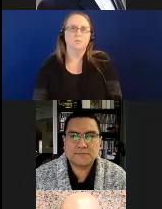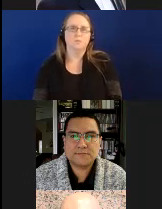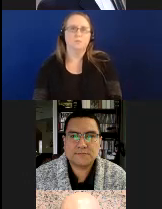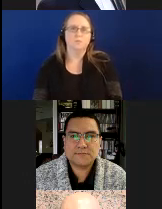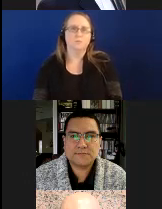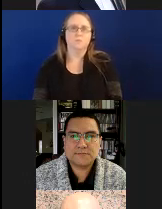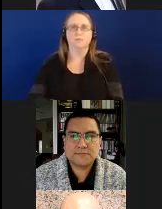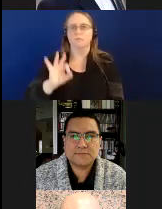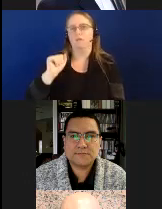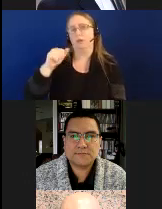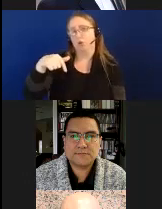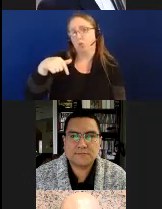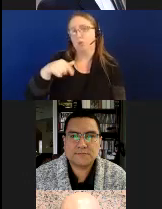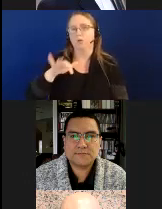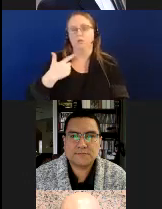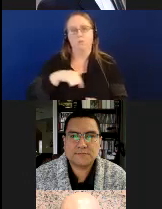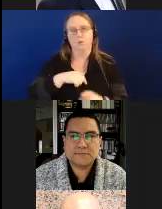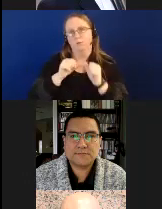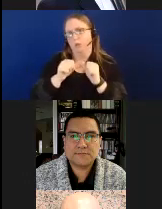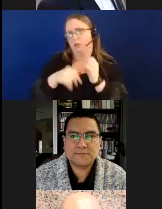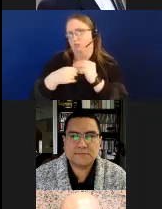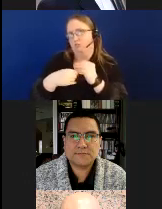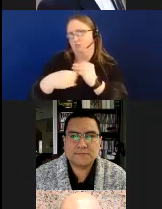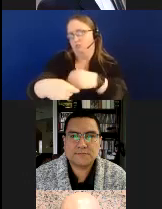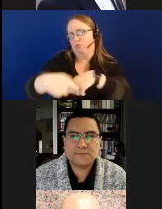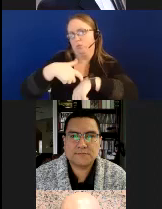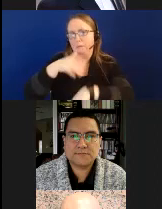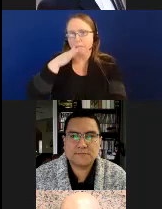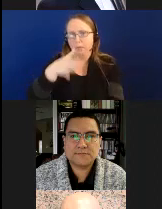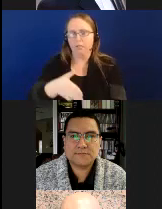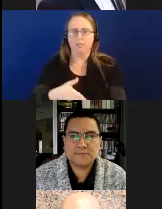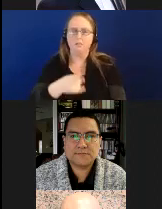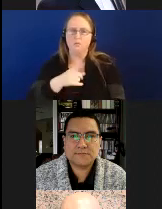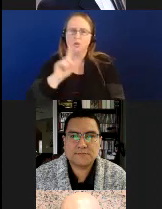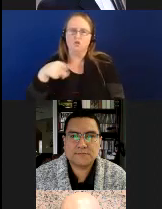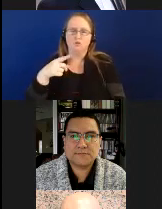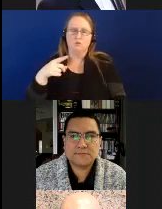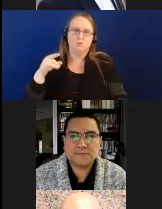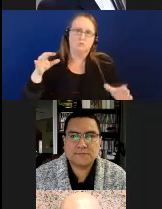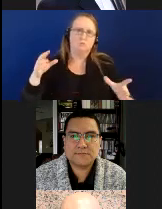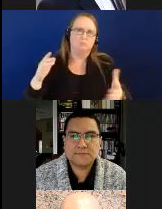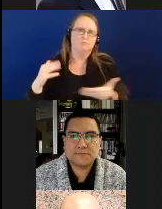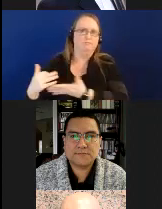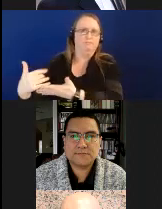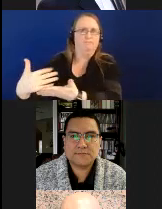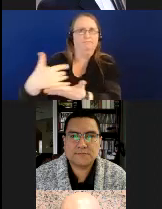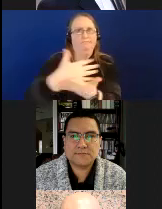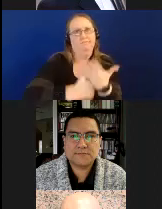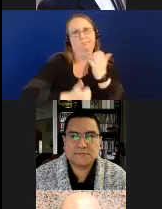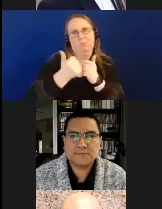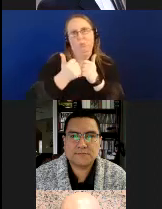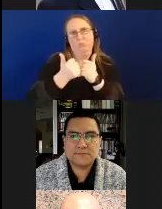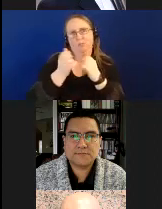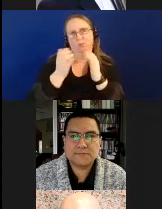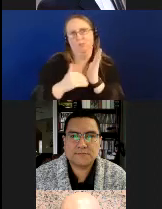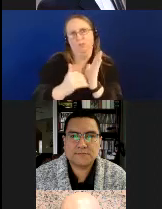FAQ document is something we're going to continue to add to over time. So this is just a compilation of some of our most frequently asked questions.